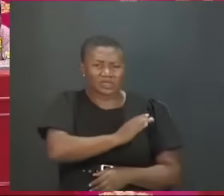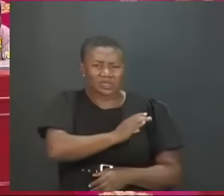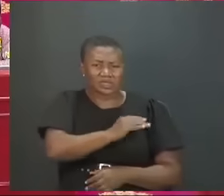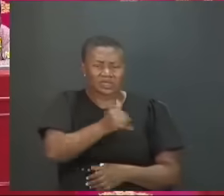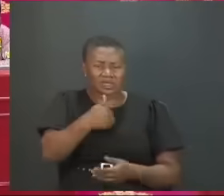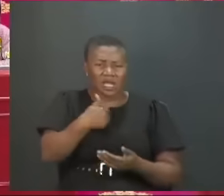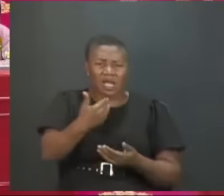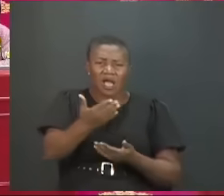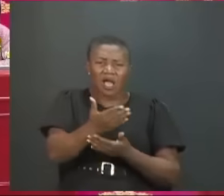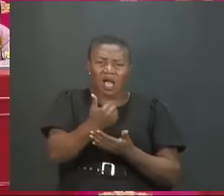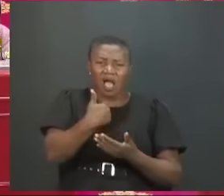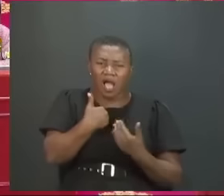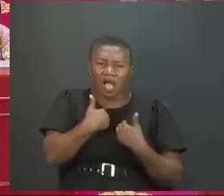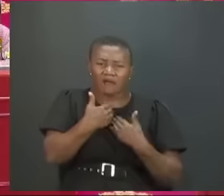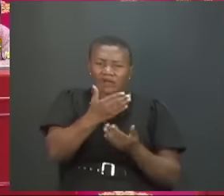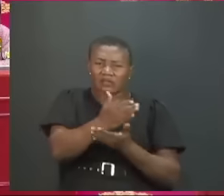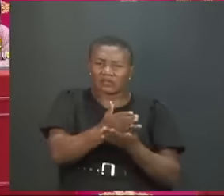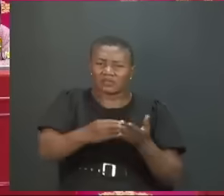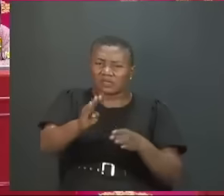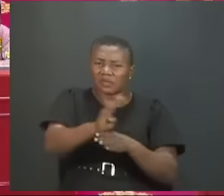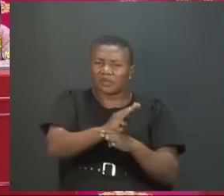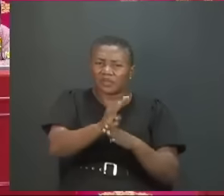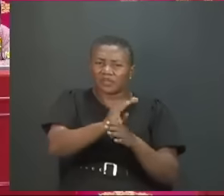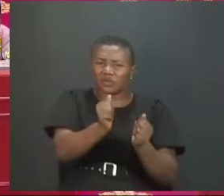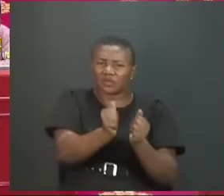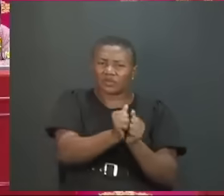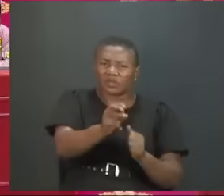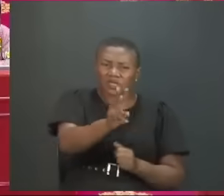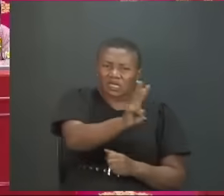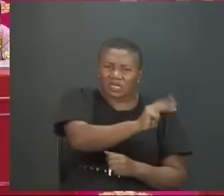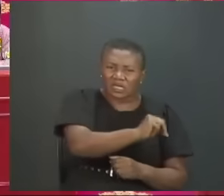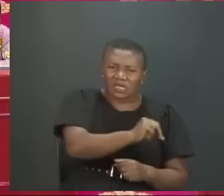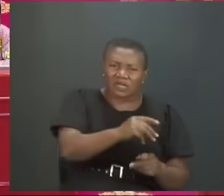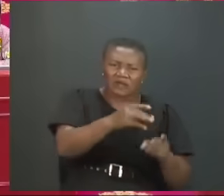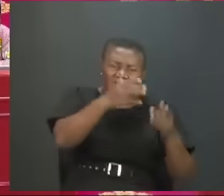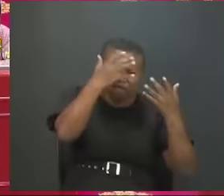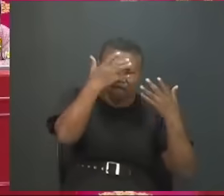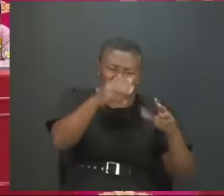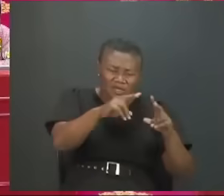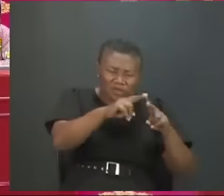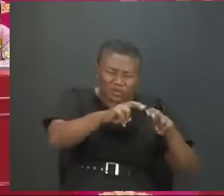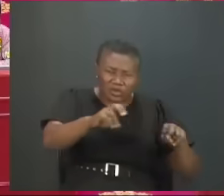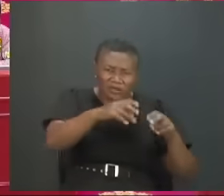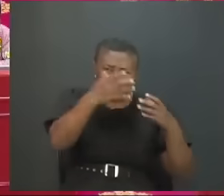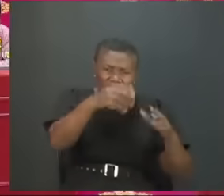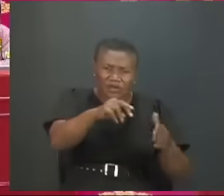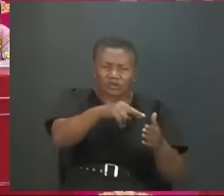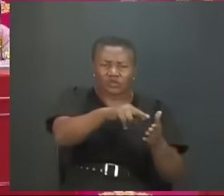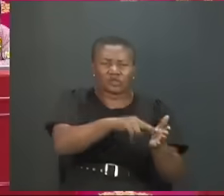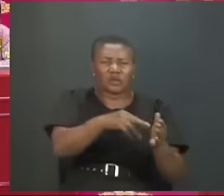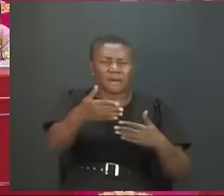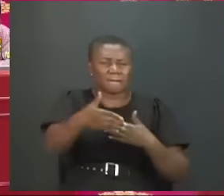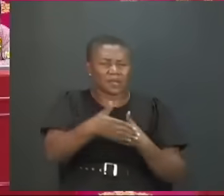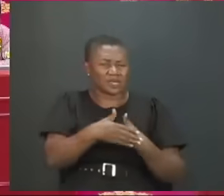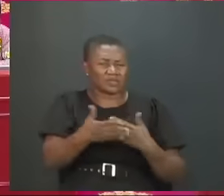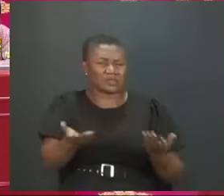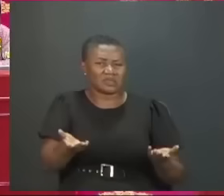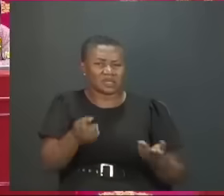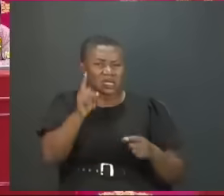should endeavor to accomplish those businesses and bring their reports to us for decision. So you cannot get